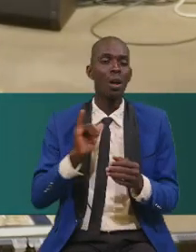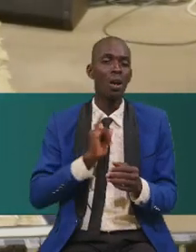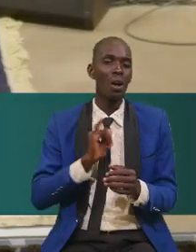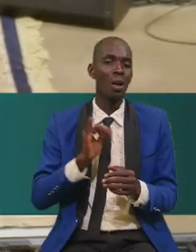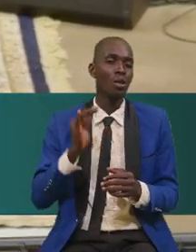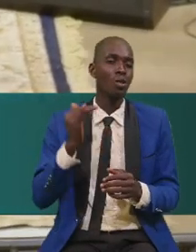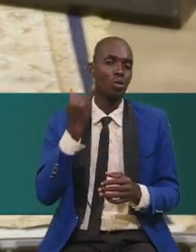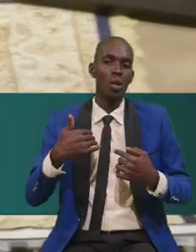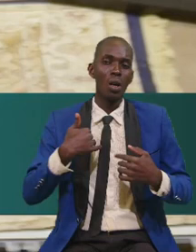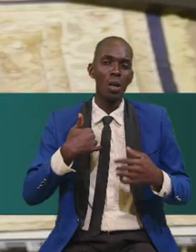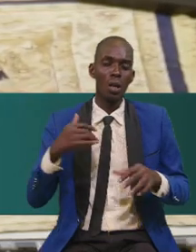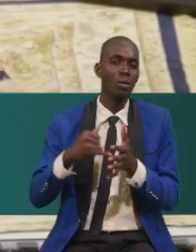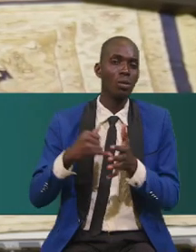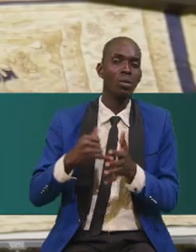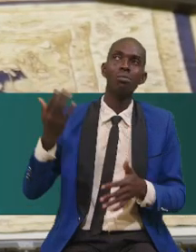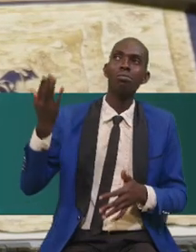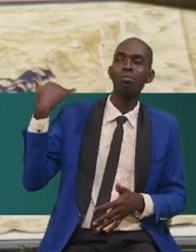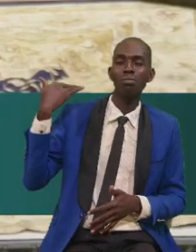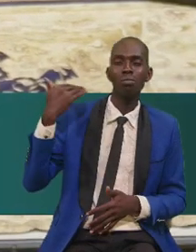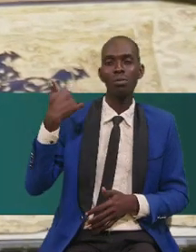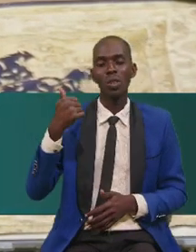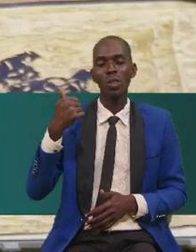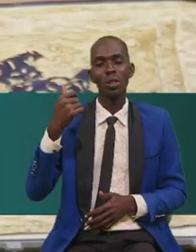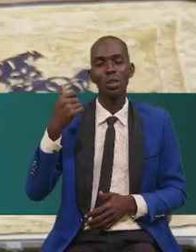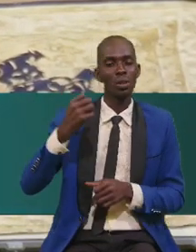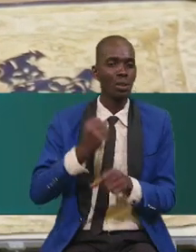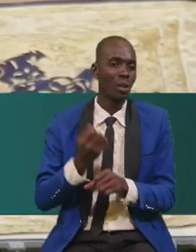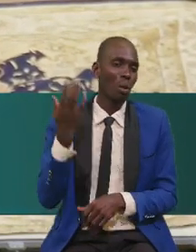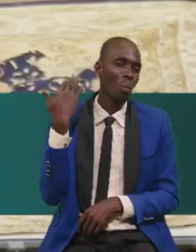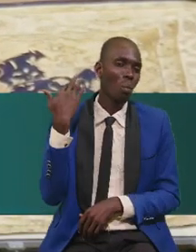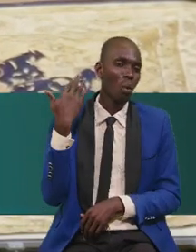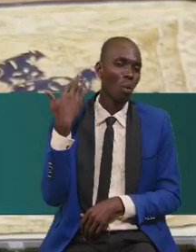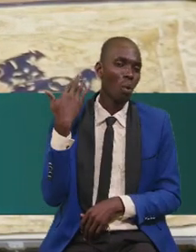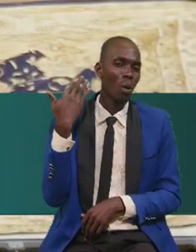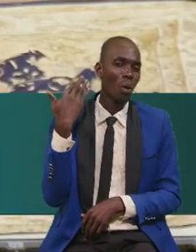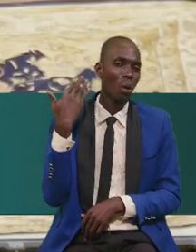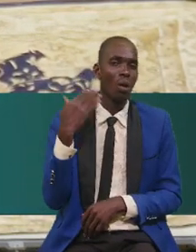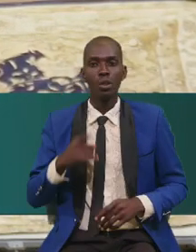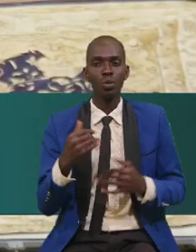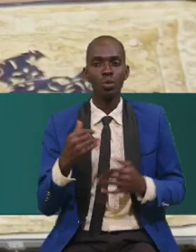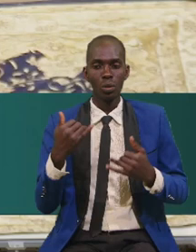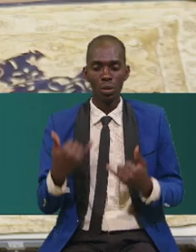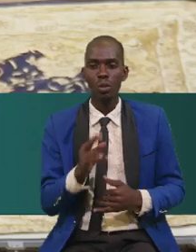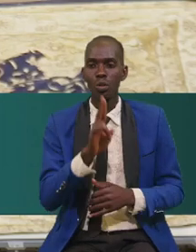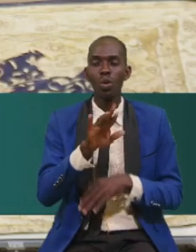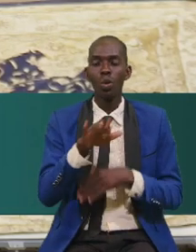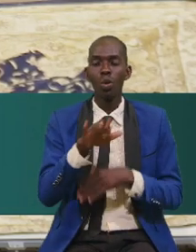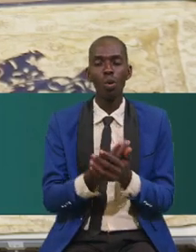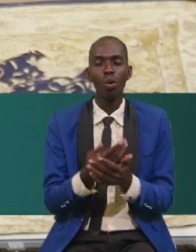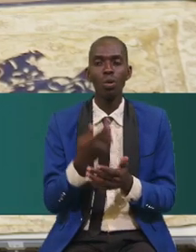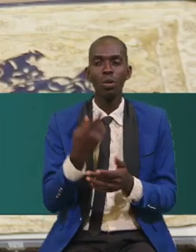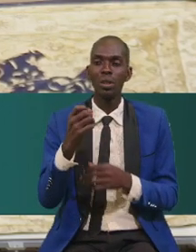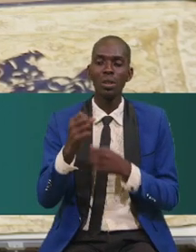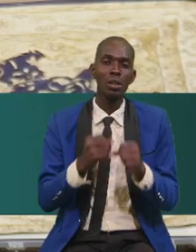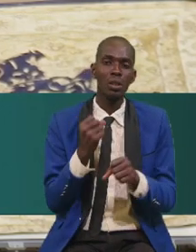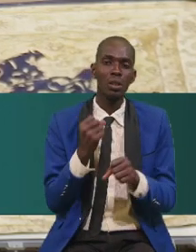about 20 years ago. And then you pack all the lengths you should have gone, all the journey you should have made, and all the